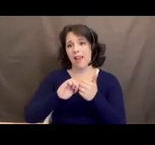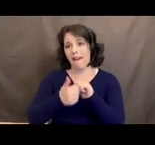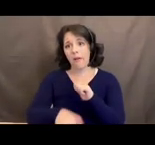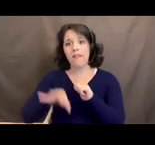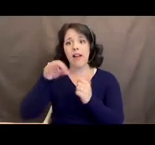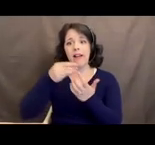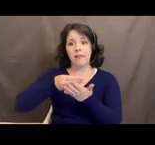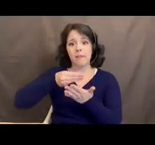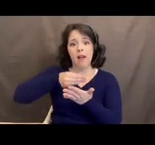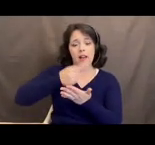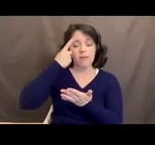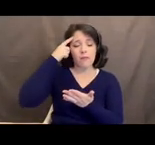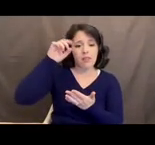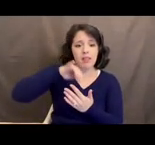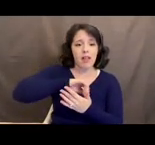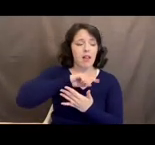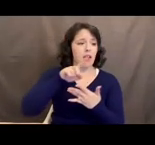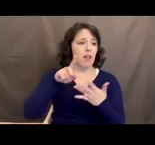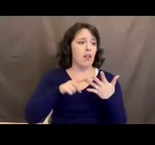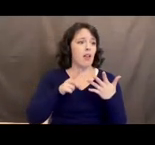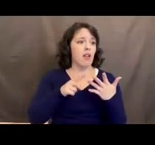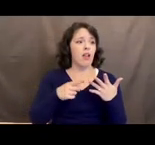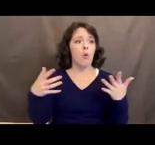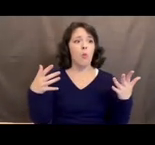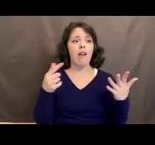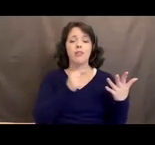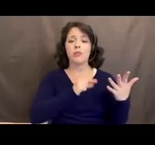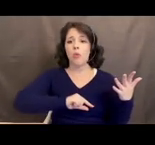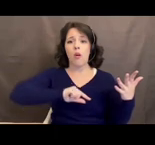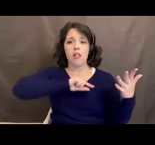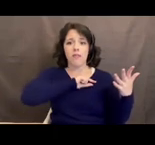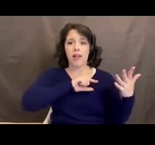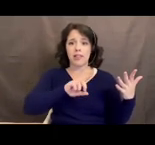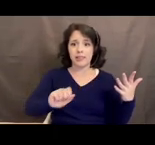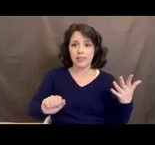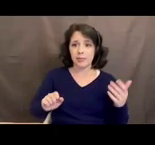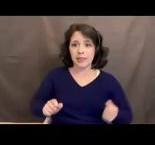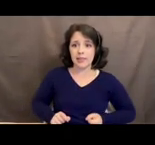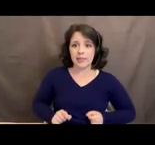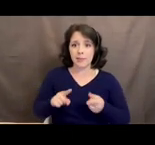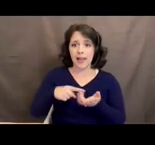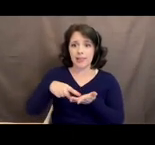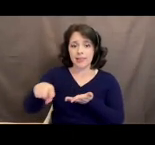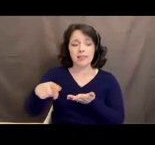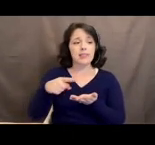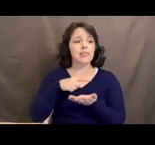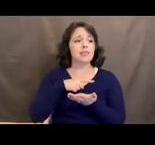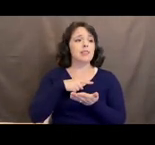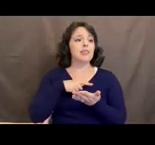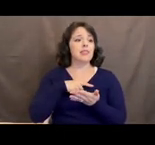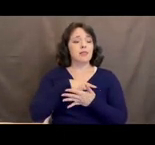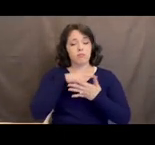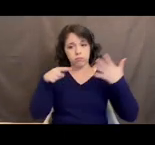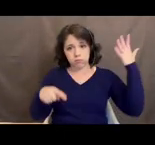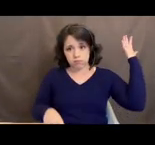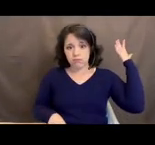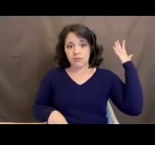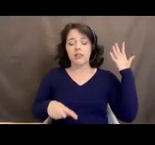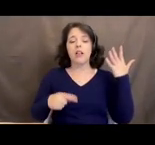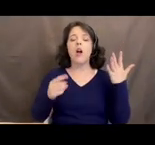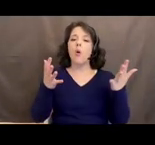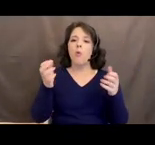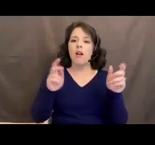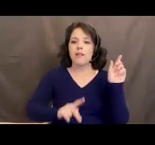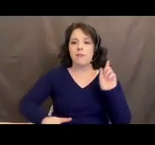disability expenses, and really understand that there are multiple pathways to having a stable financial future